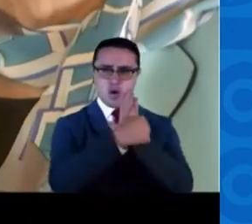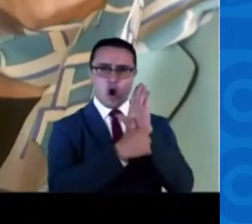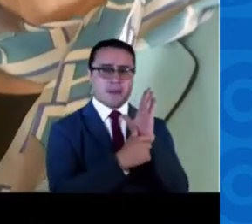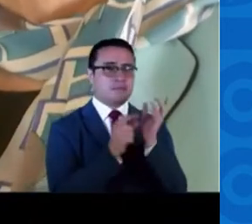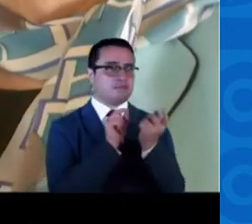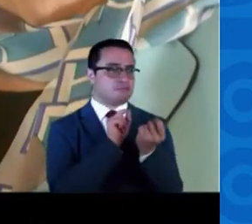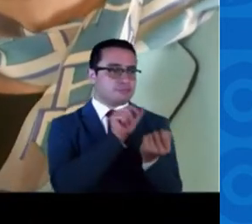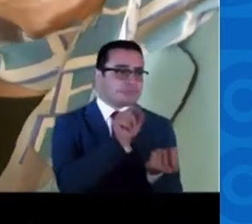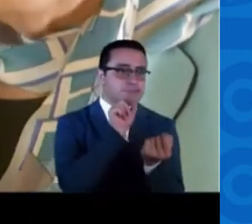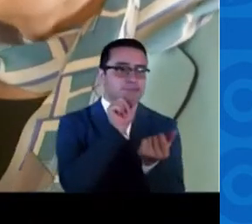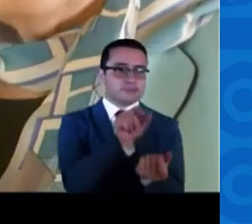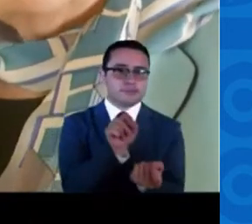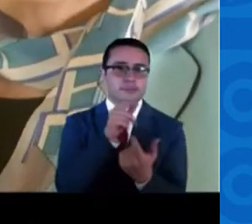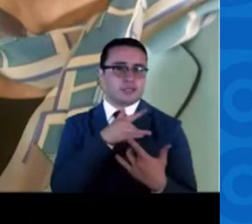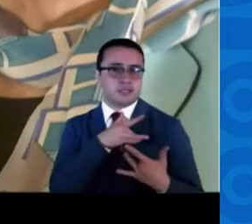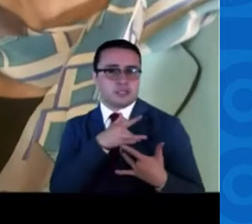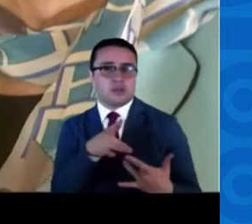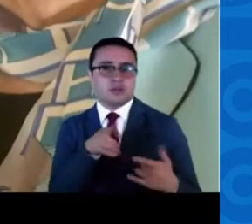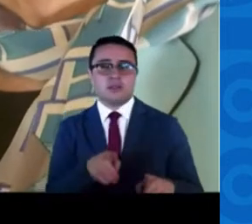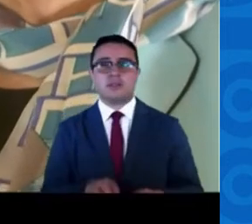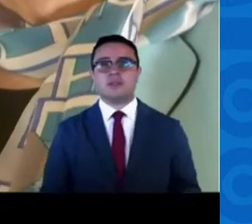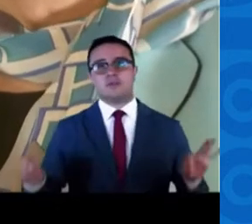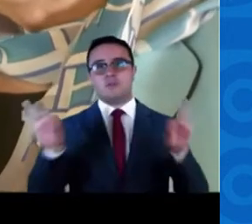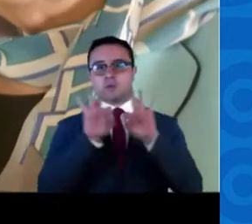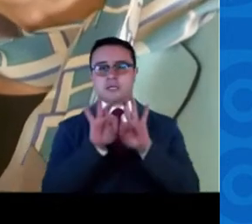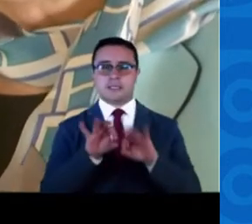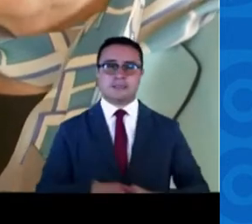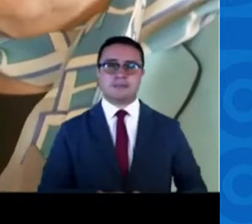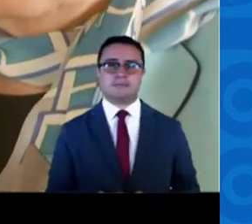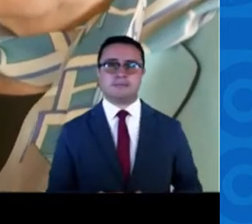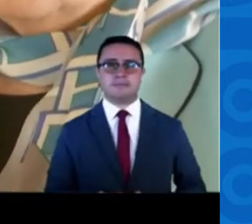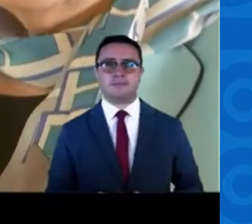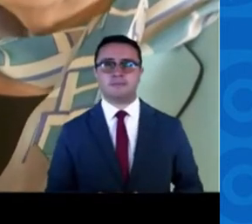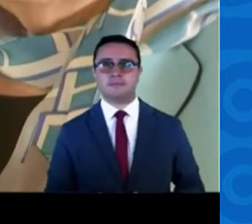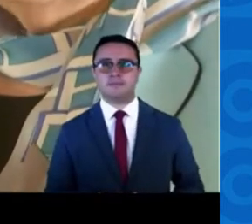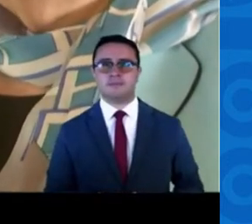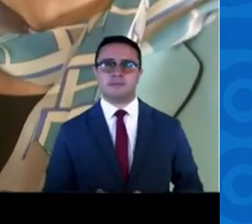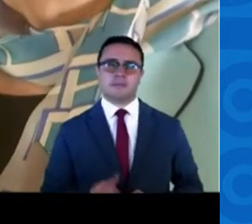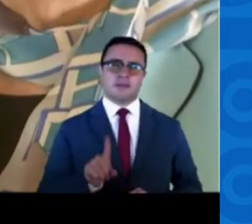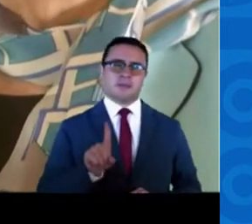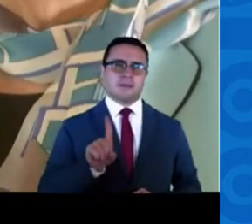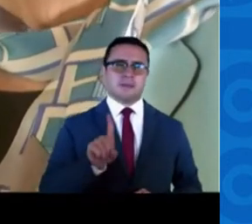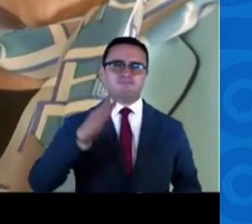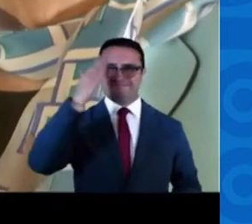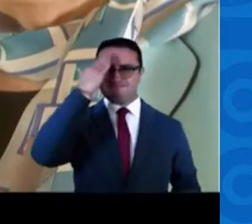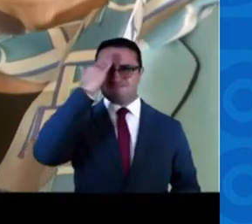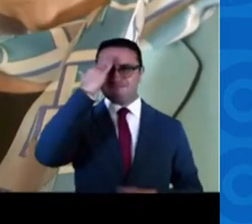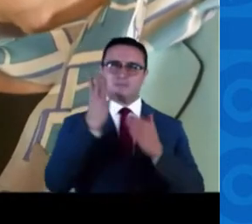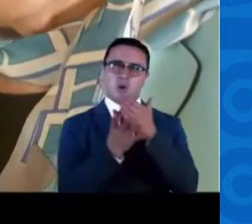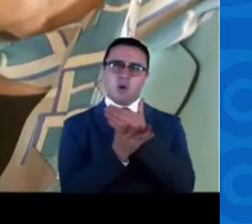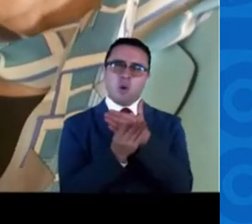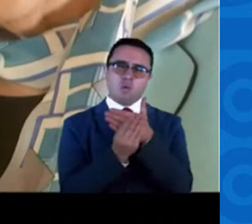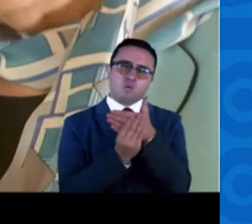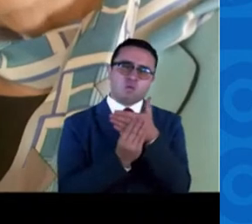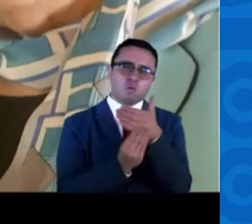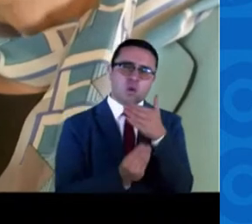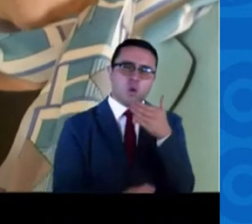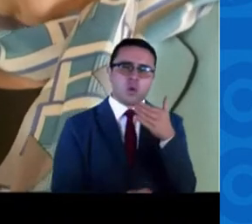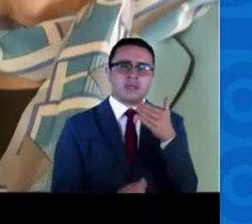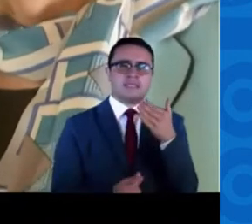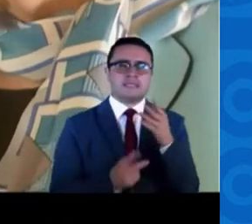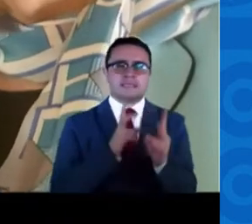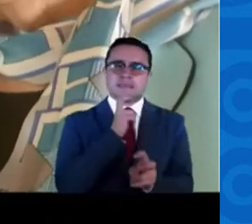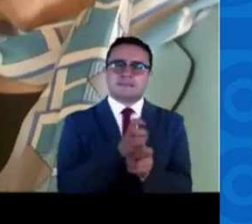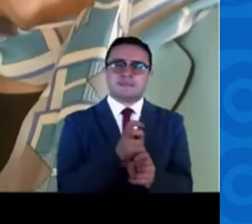to carry out social transfer programs of great importance. And of course,